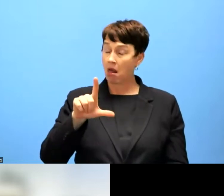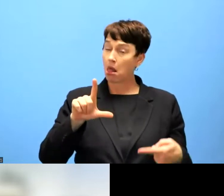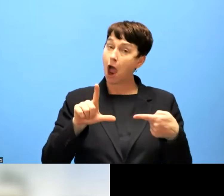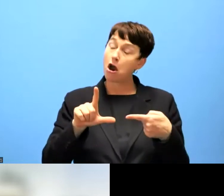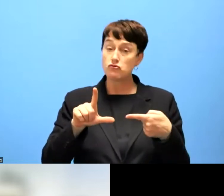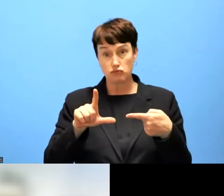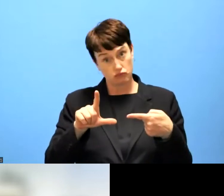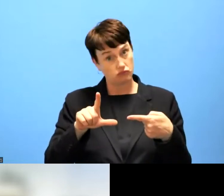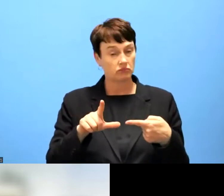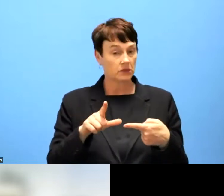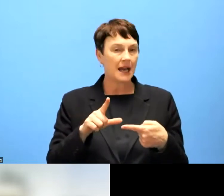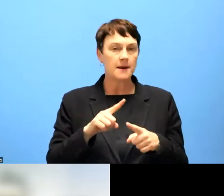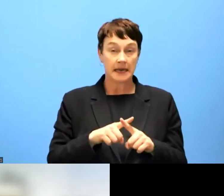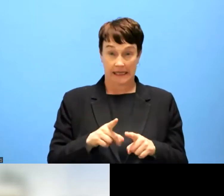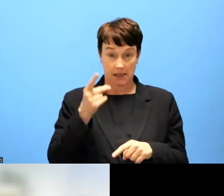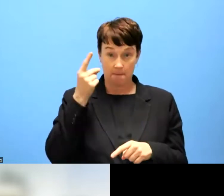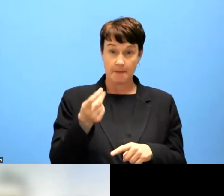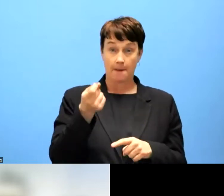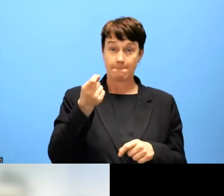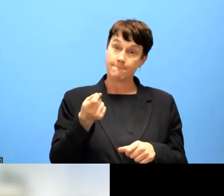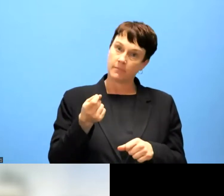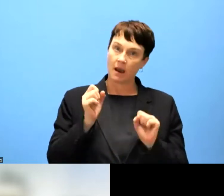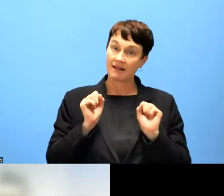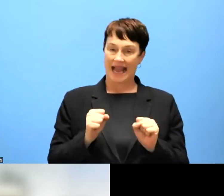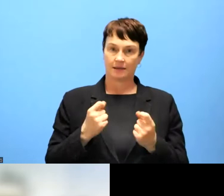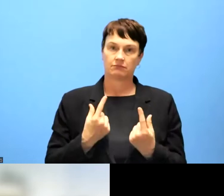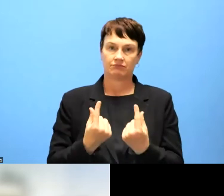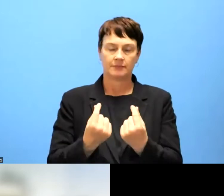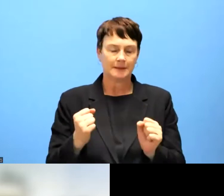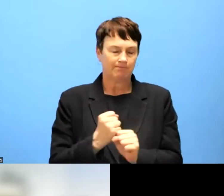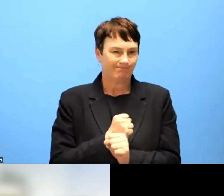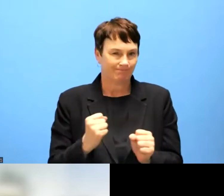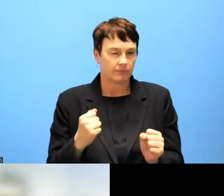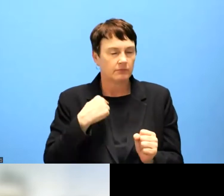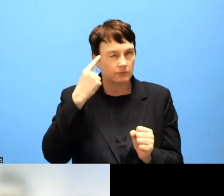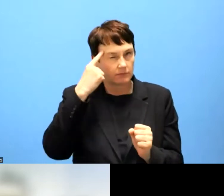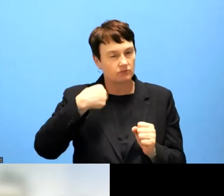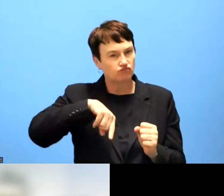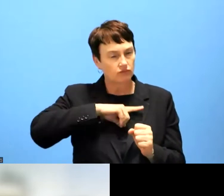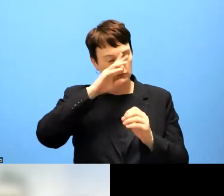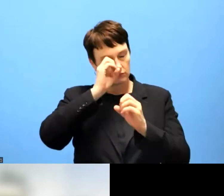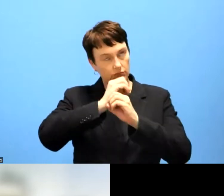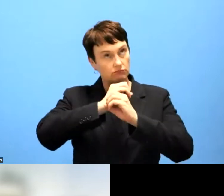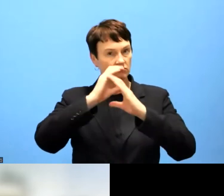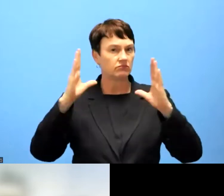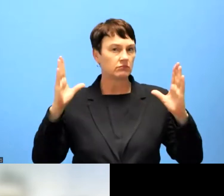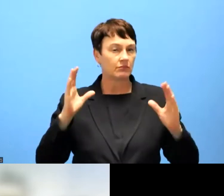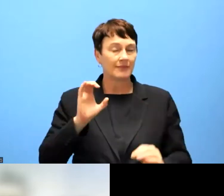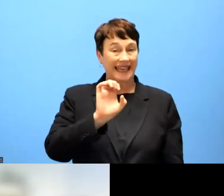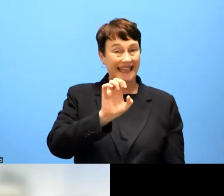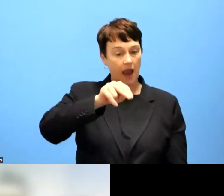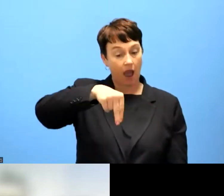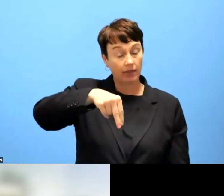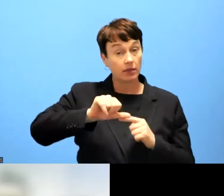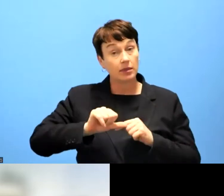not really a quick fix this. So I think, but we're all on the same page and we really want to make sure that the next version of the EN is much